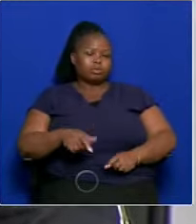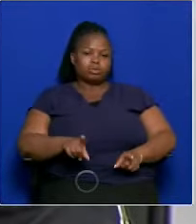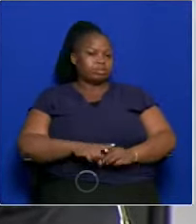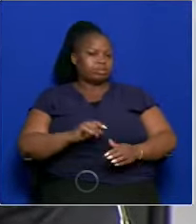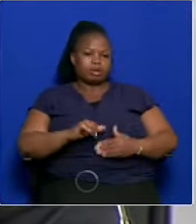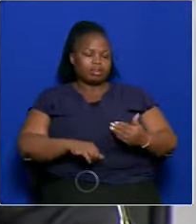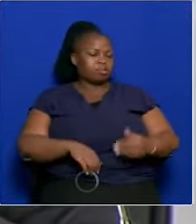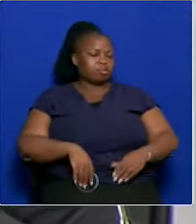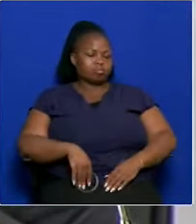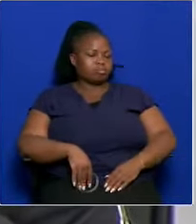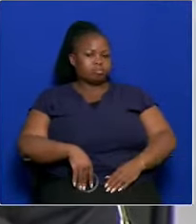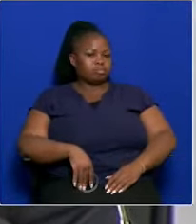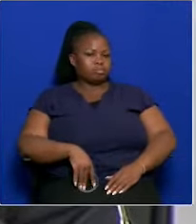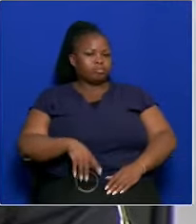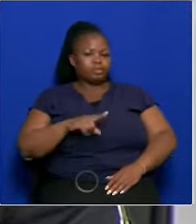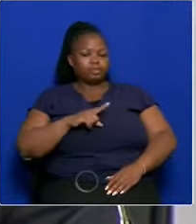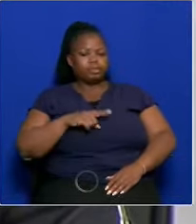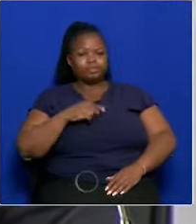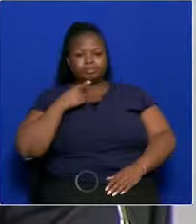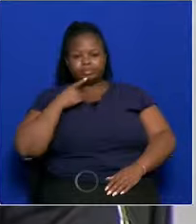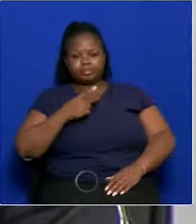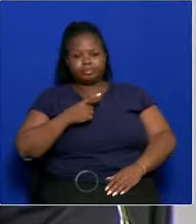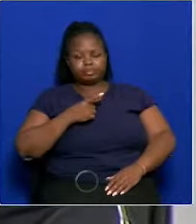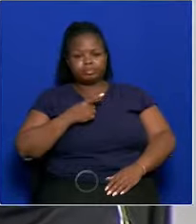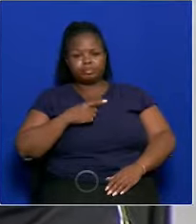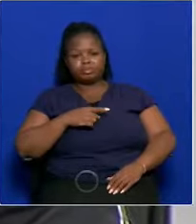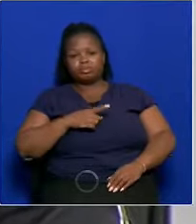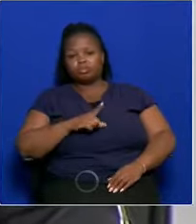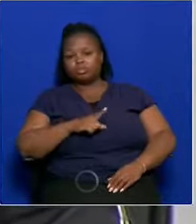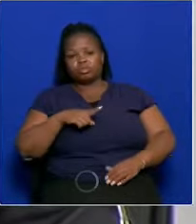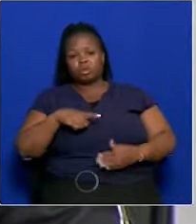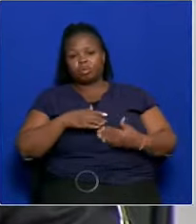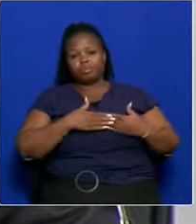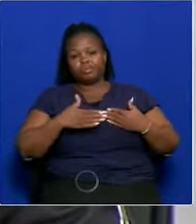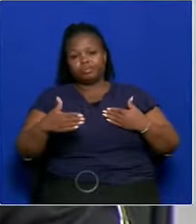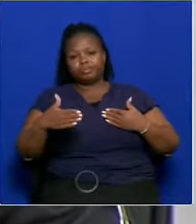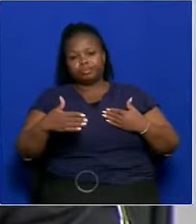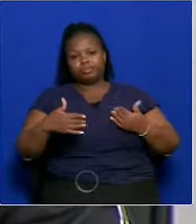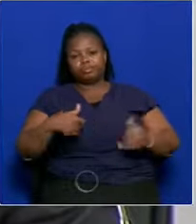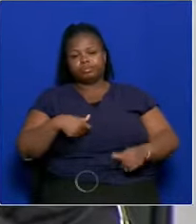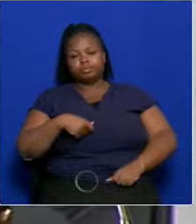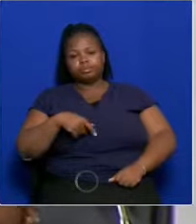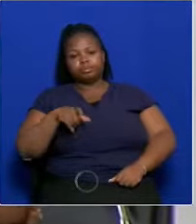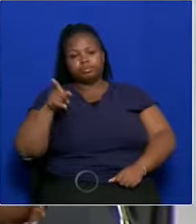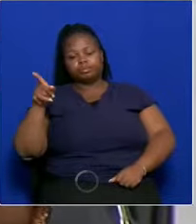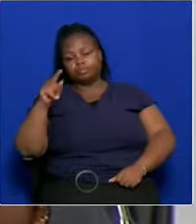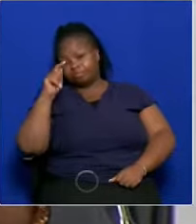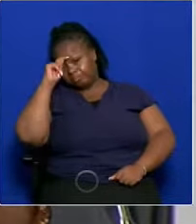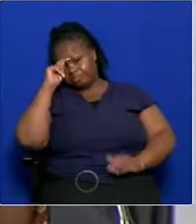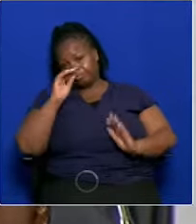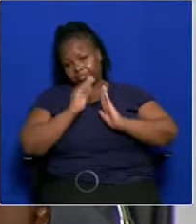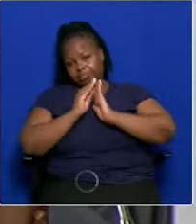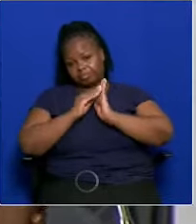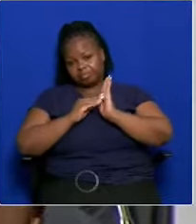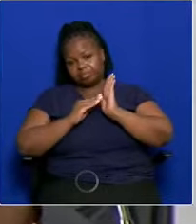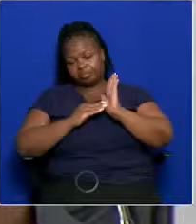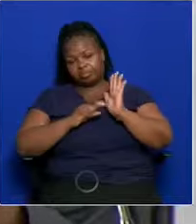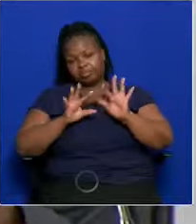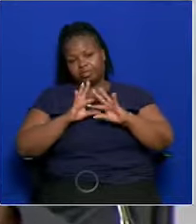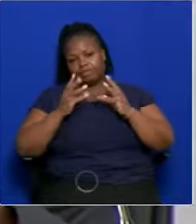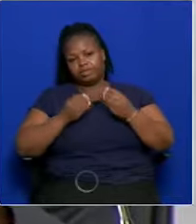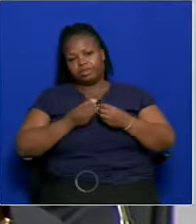why I said it took longer. So, but the boy can make a list of whatever and try to get all the